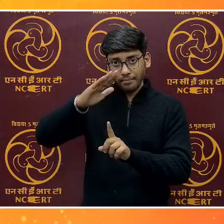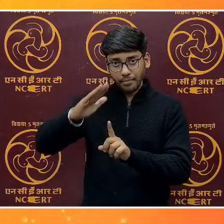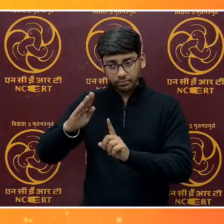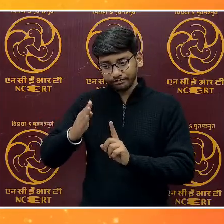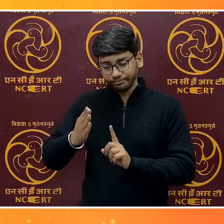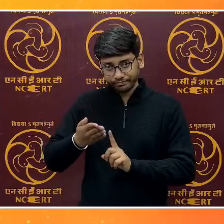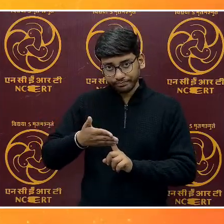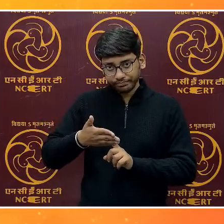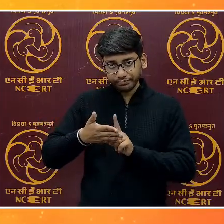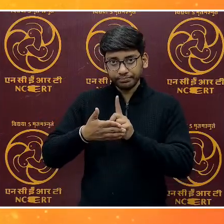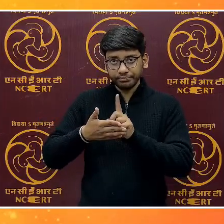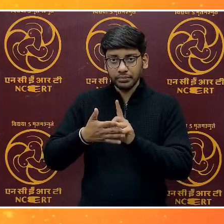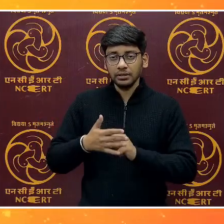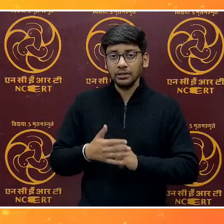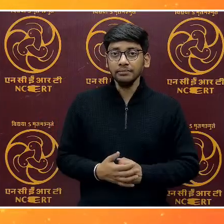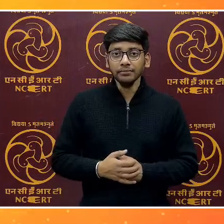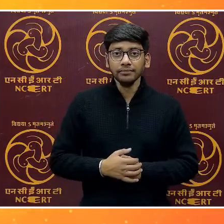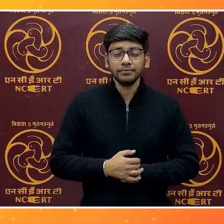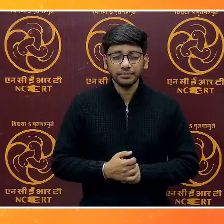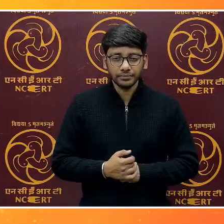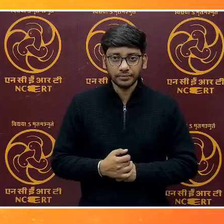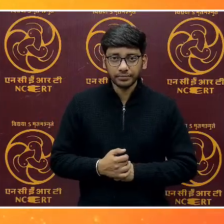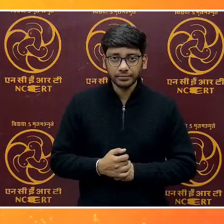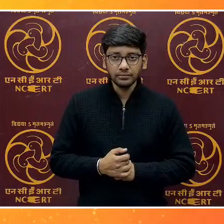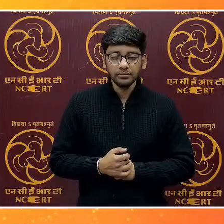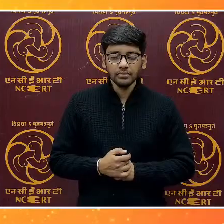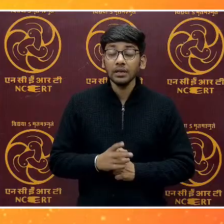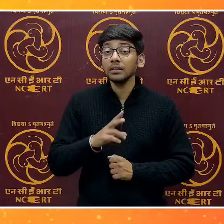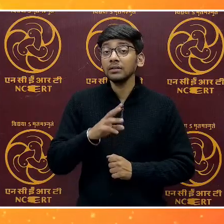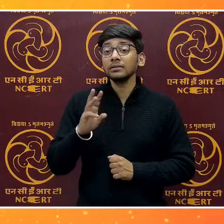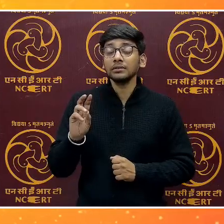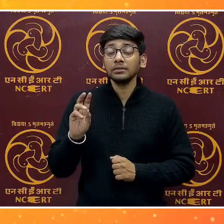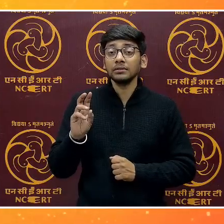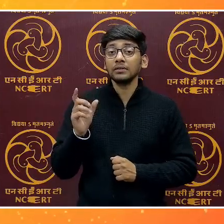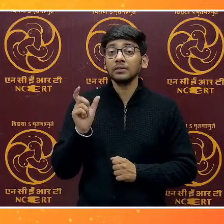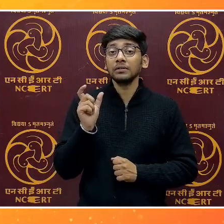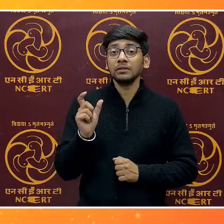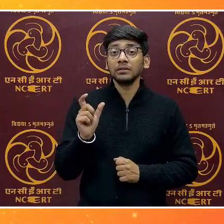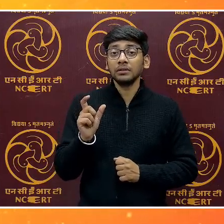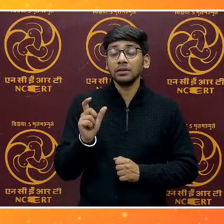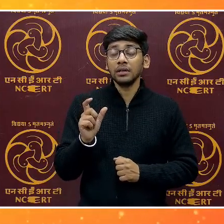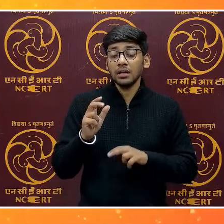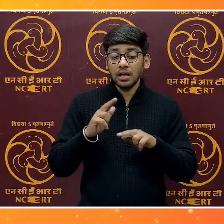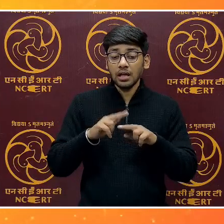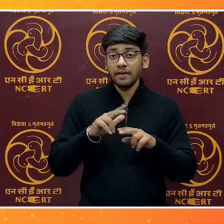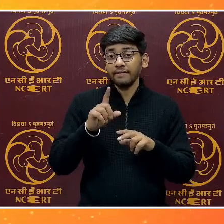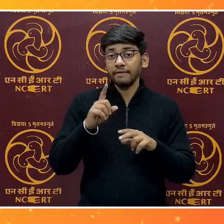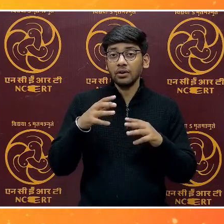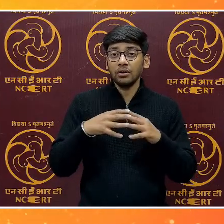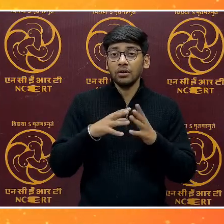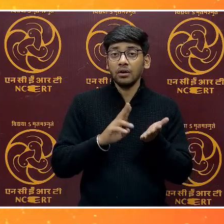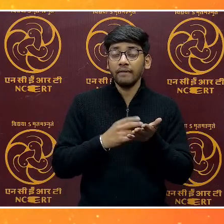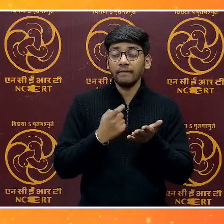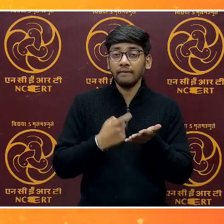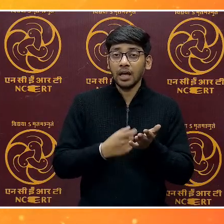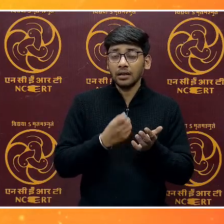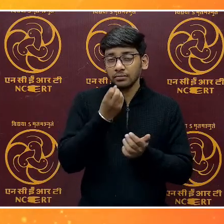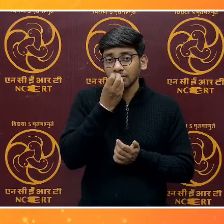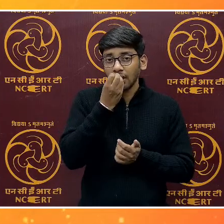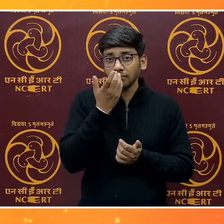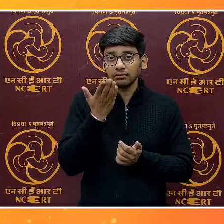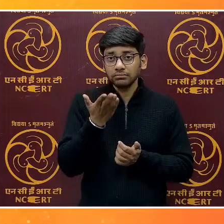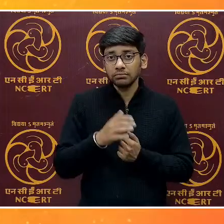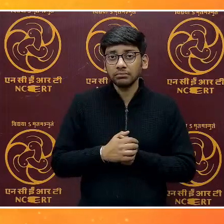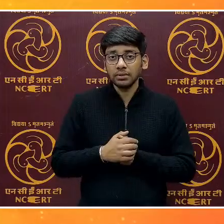Yes. Okay, great. All right. So the third word we have is flower. And which kind of flower do we get